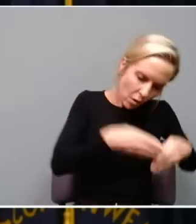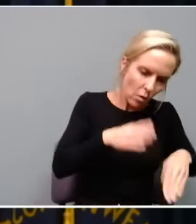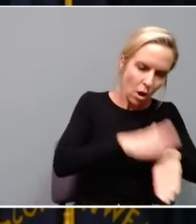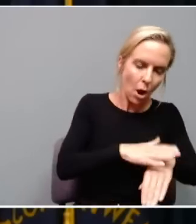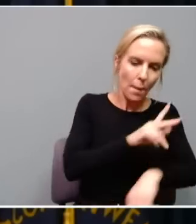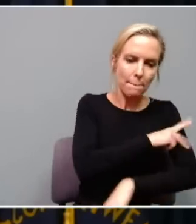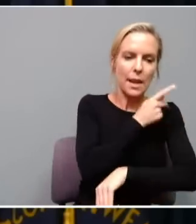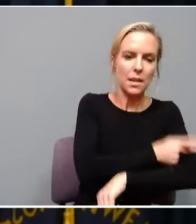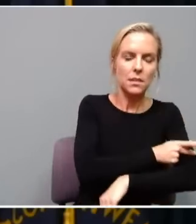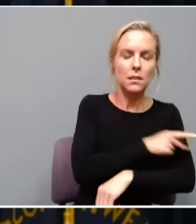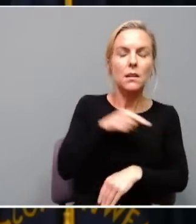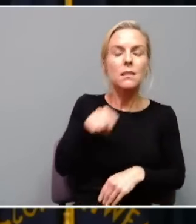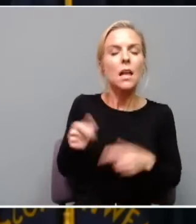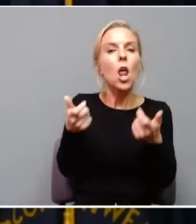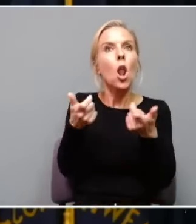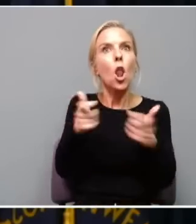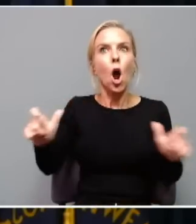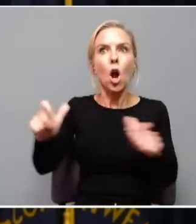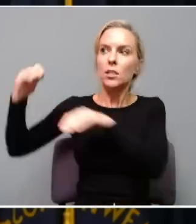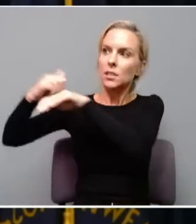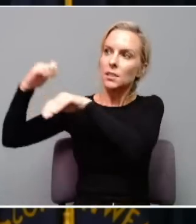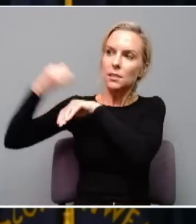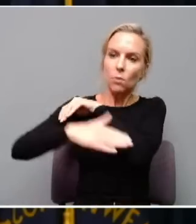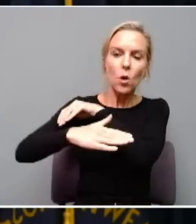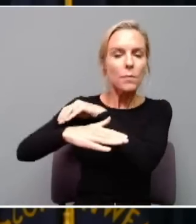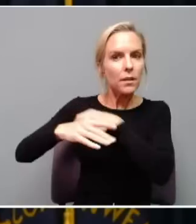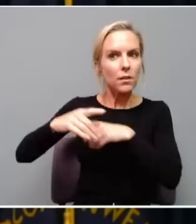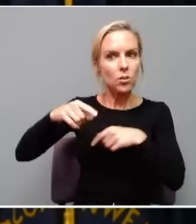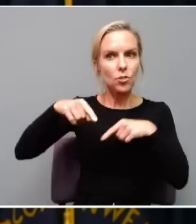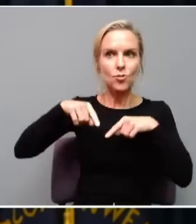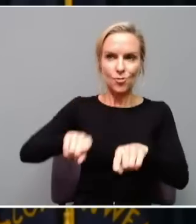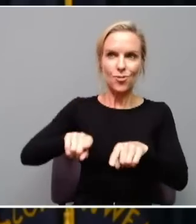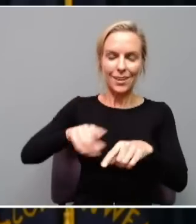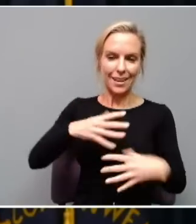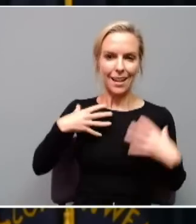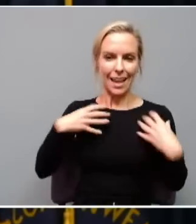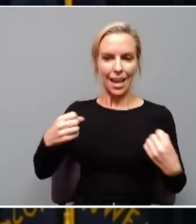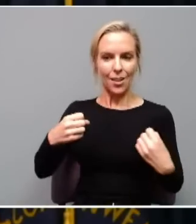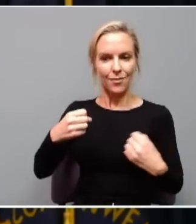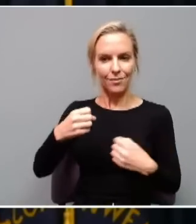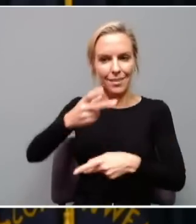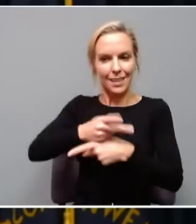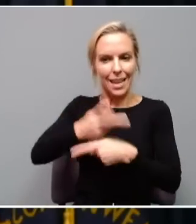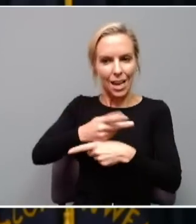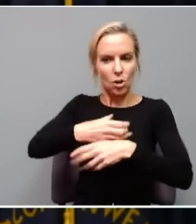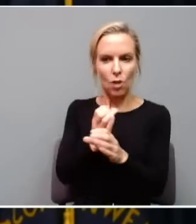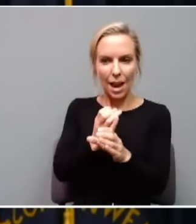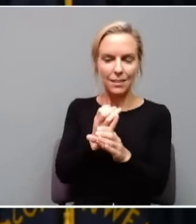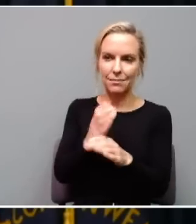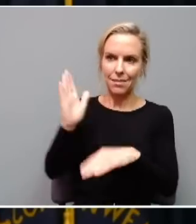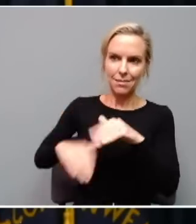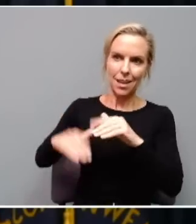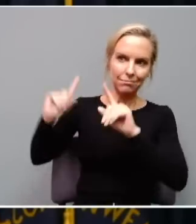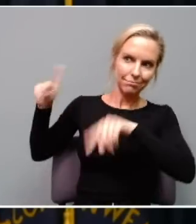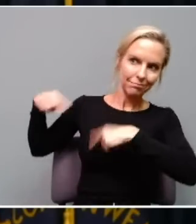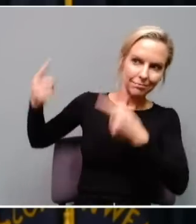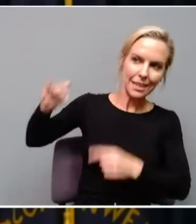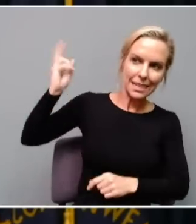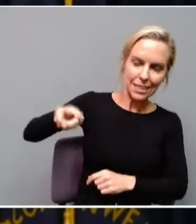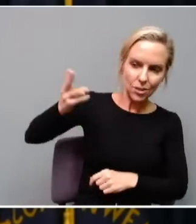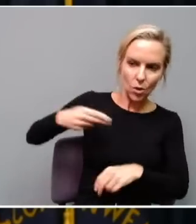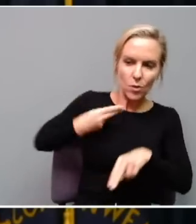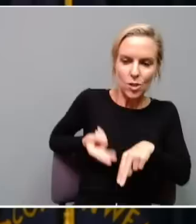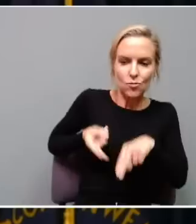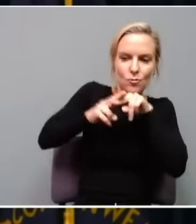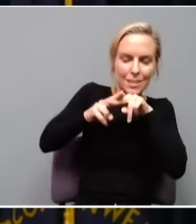was the largest deployment of our National Guard for a healthcare crisis in our state's history before we increased it by this extra